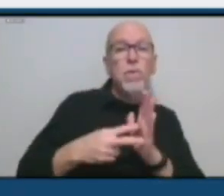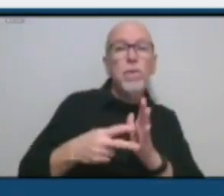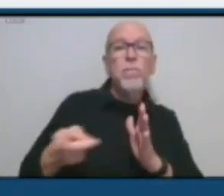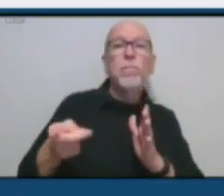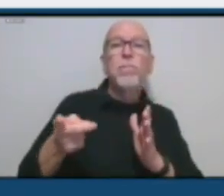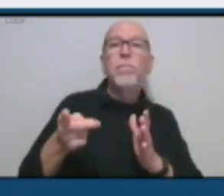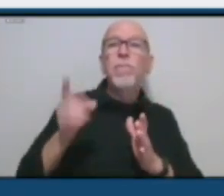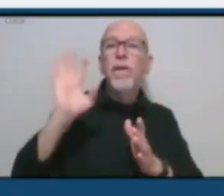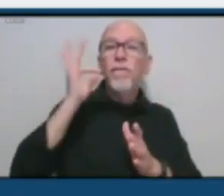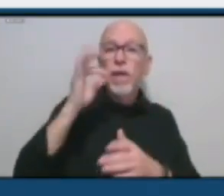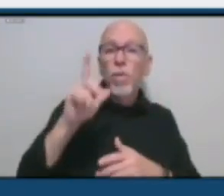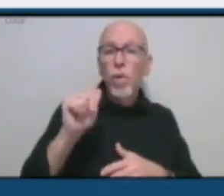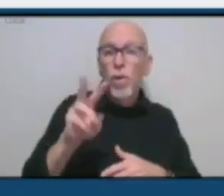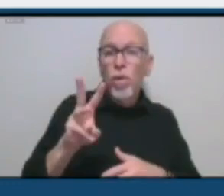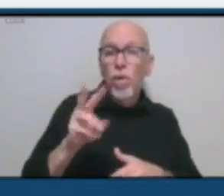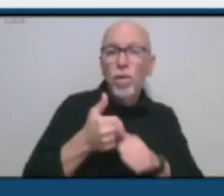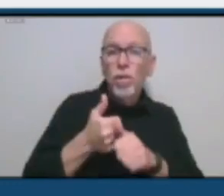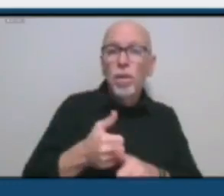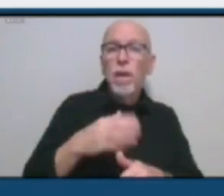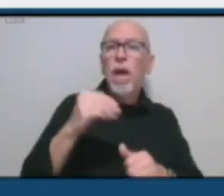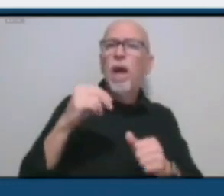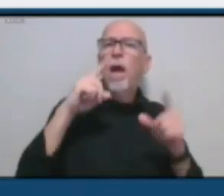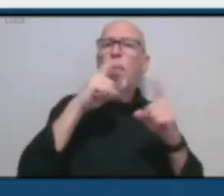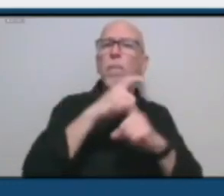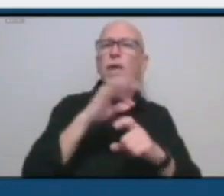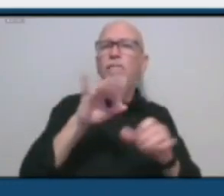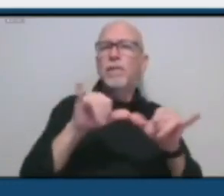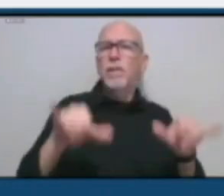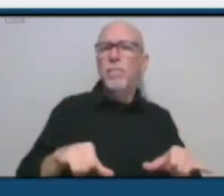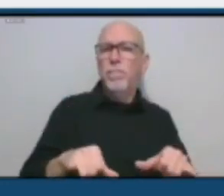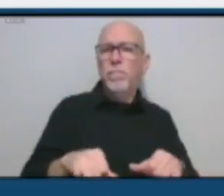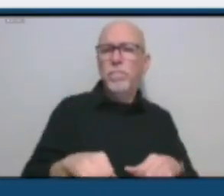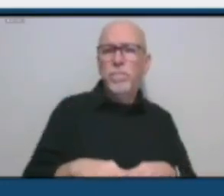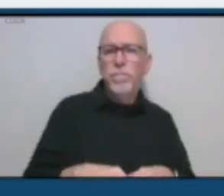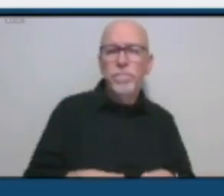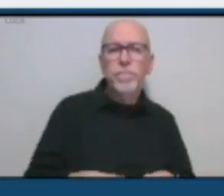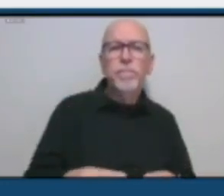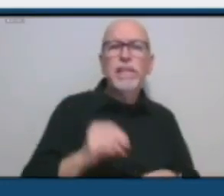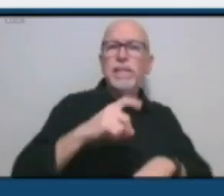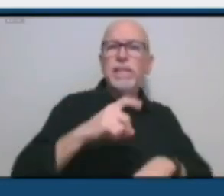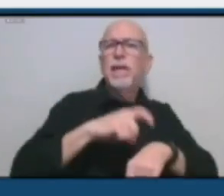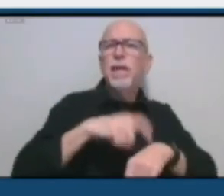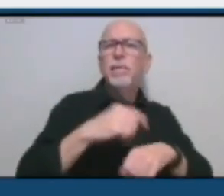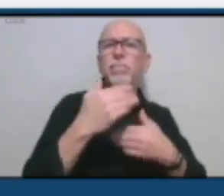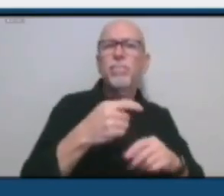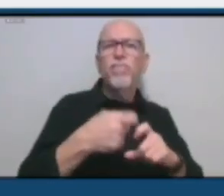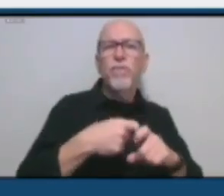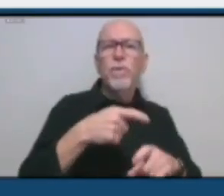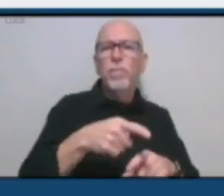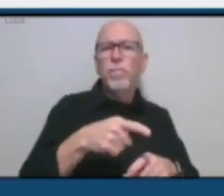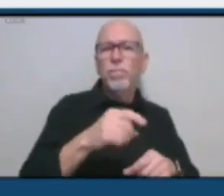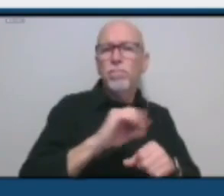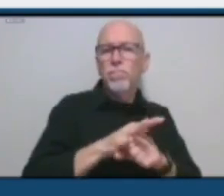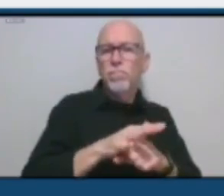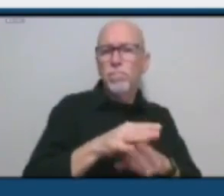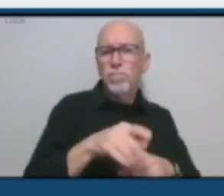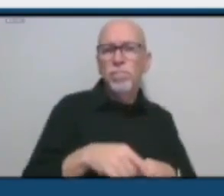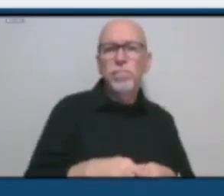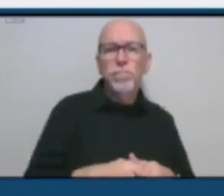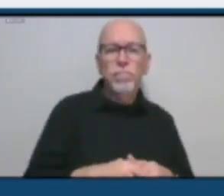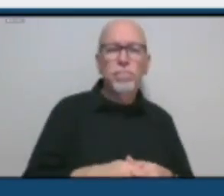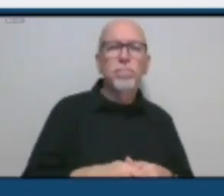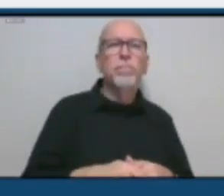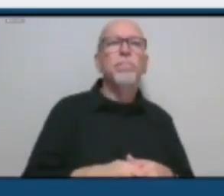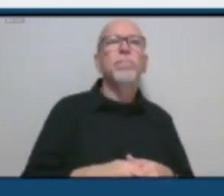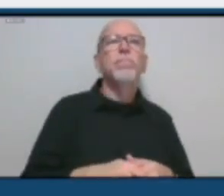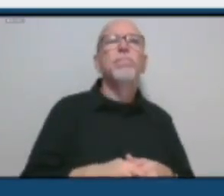federal law and the complexity of the system and the time constraints of the pandemic. Their work has been